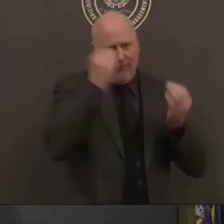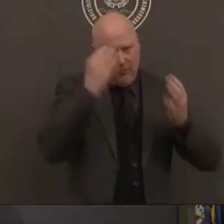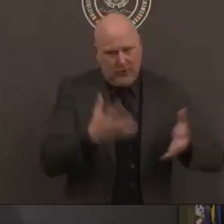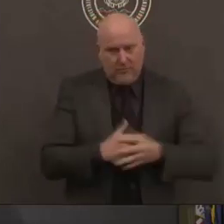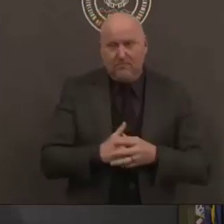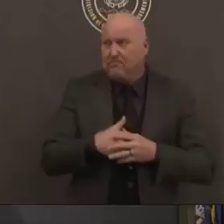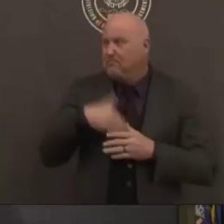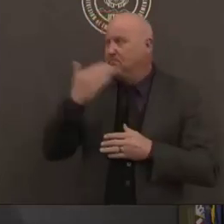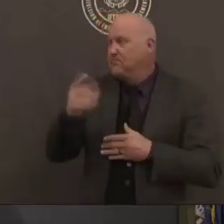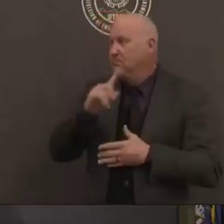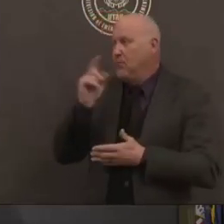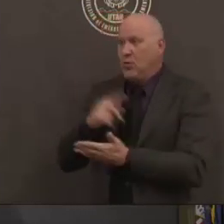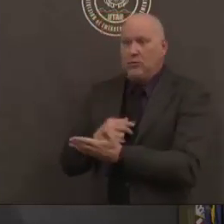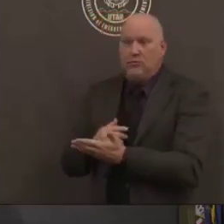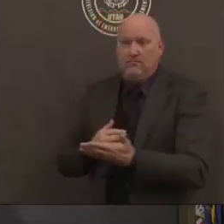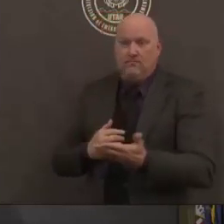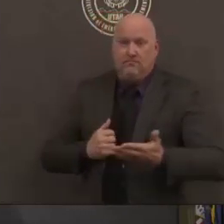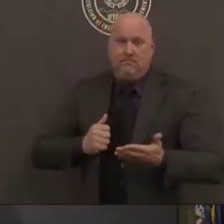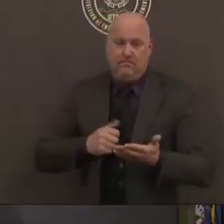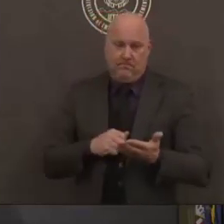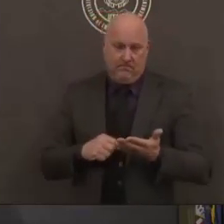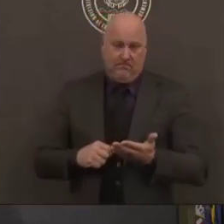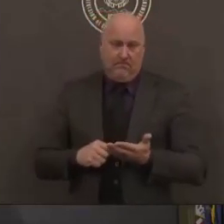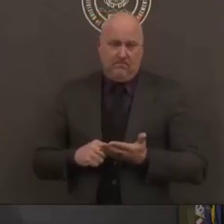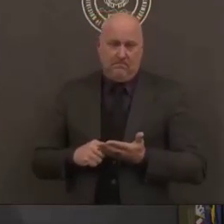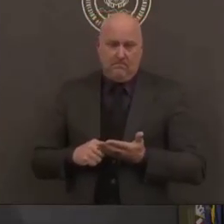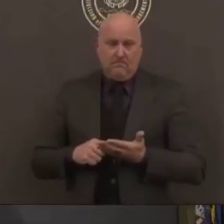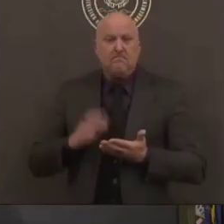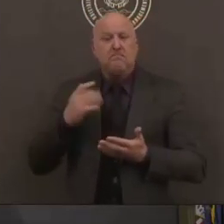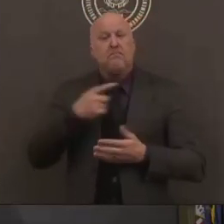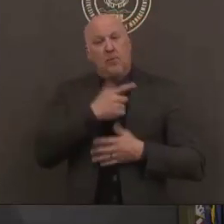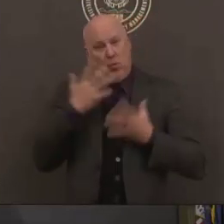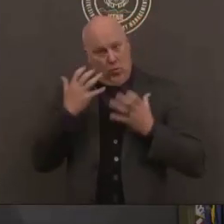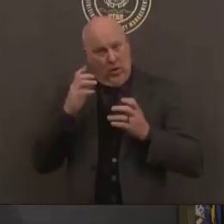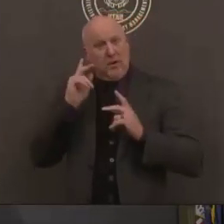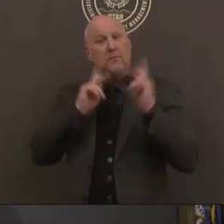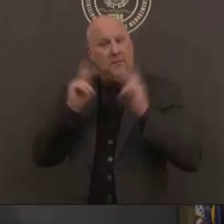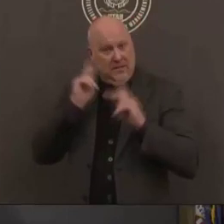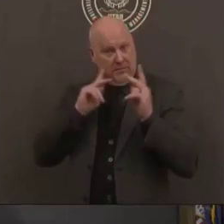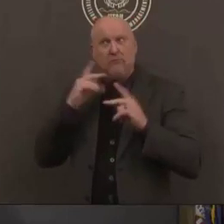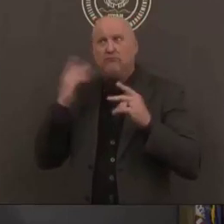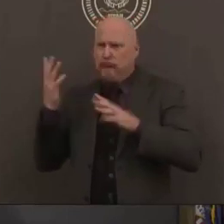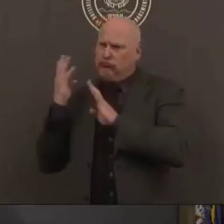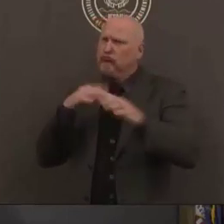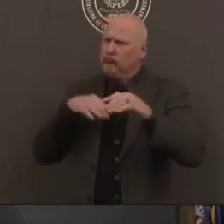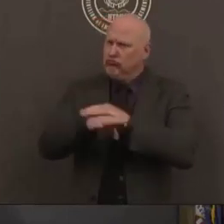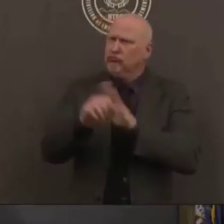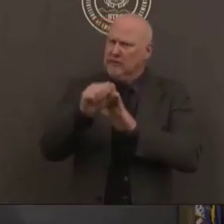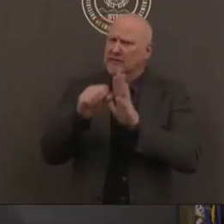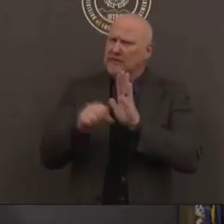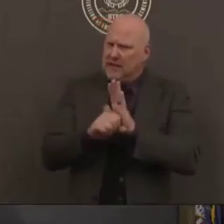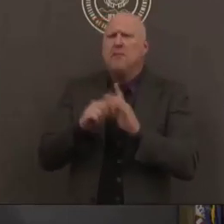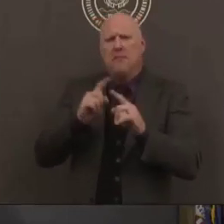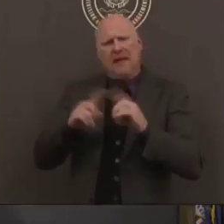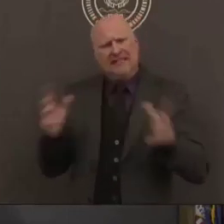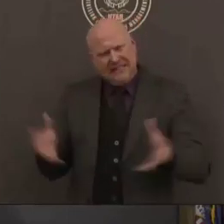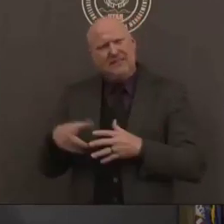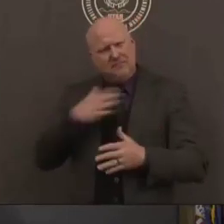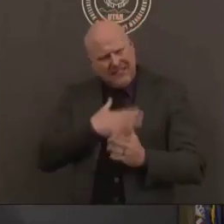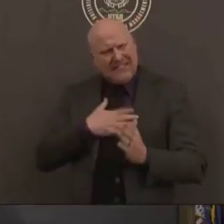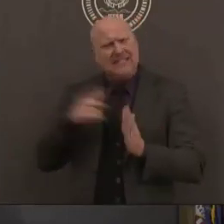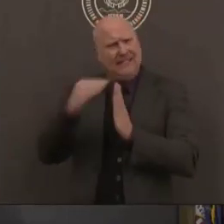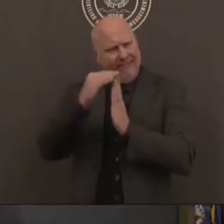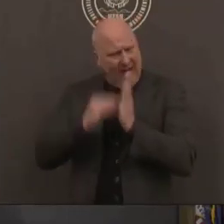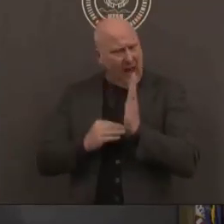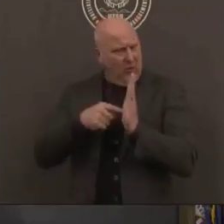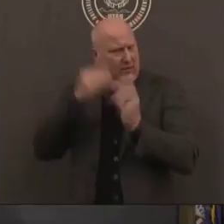Hey, Joe, it sounds like as if you still want drivers coming into the state to still fill out that survey. It's just you're not going to send out the alert.